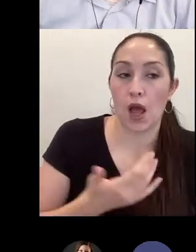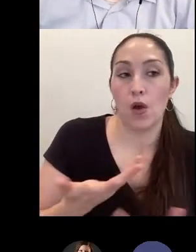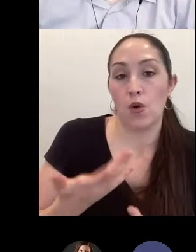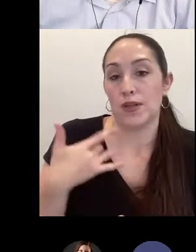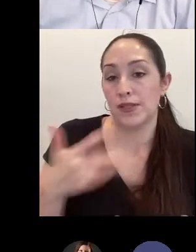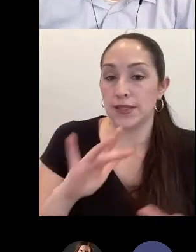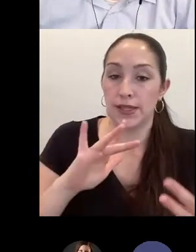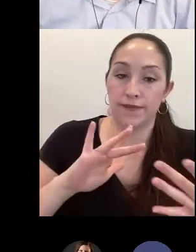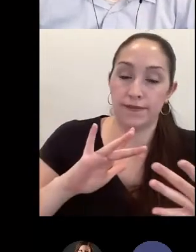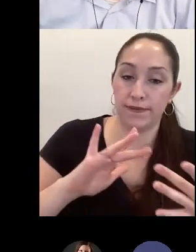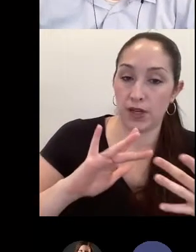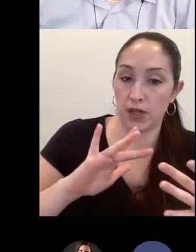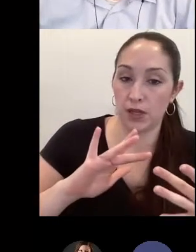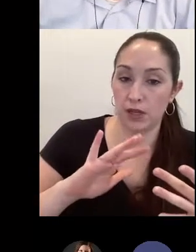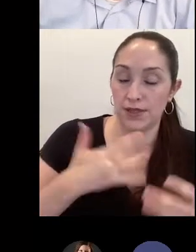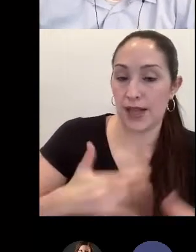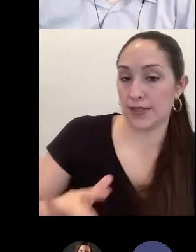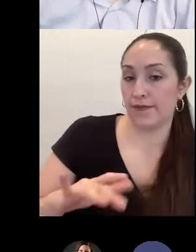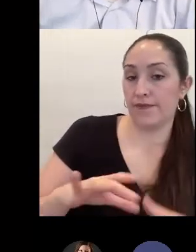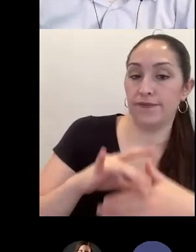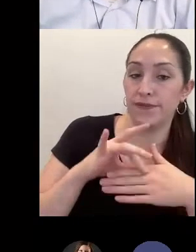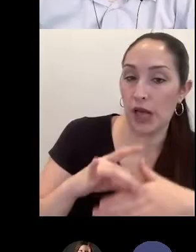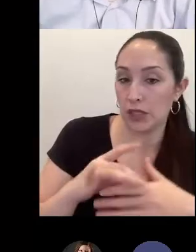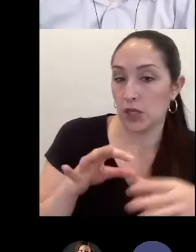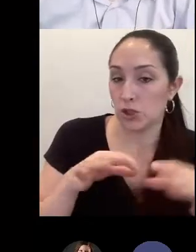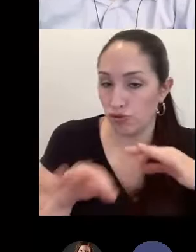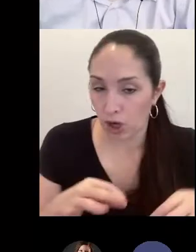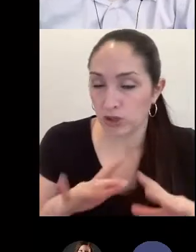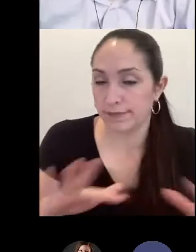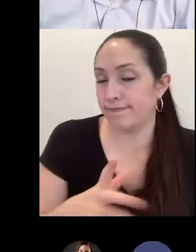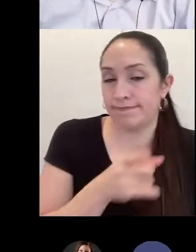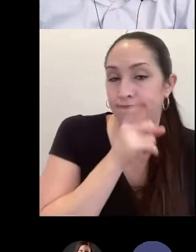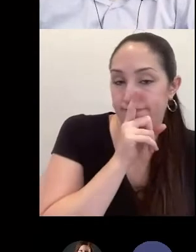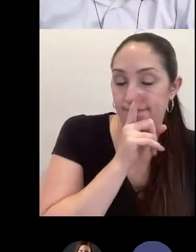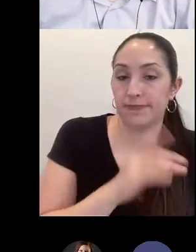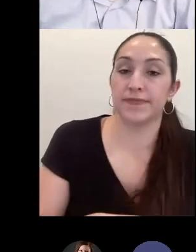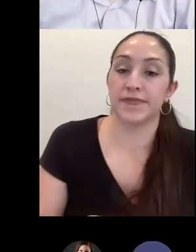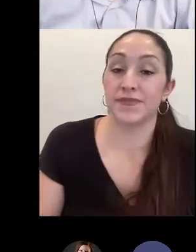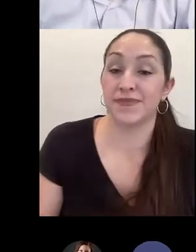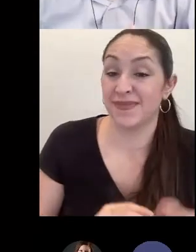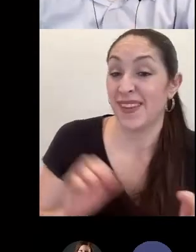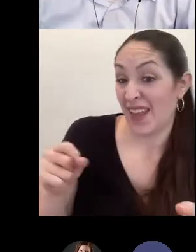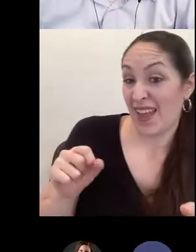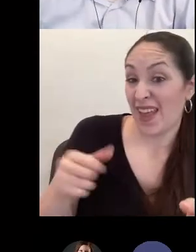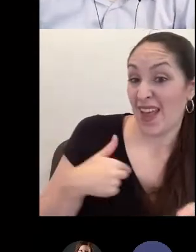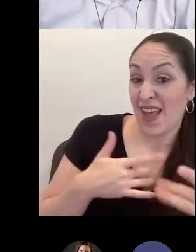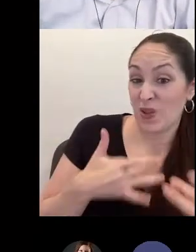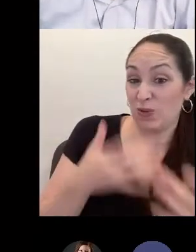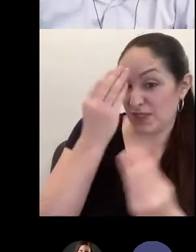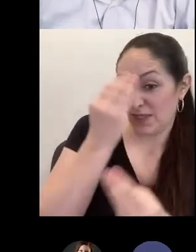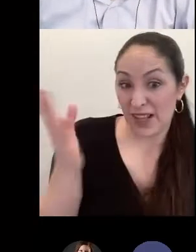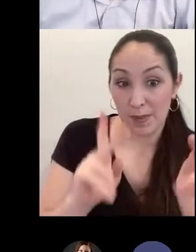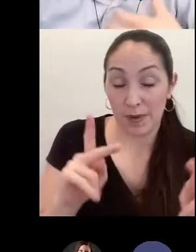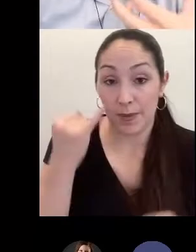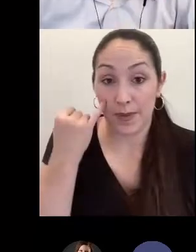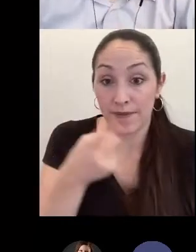content instructions. That's wonderful. And I usually tell individuals, if you're watching this,